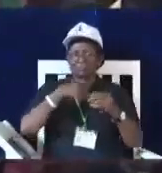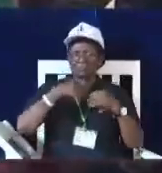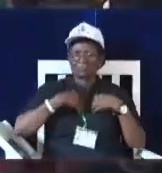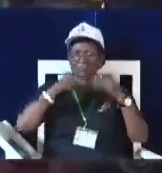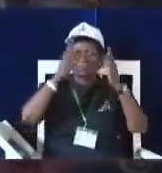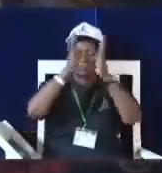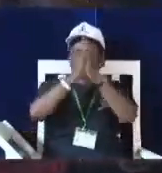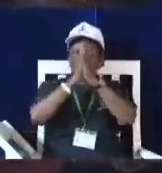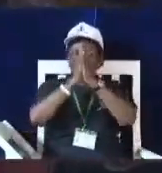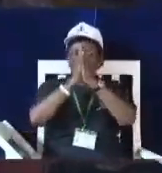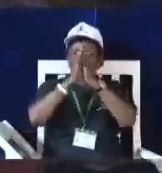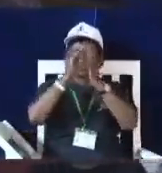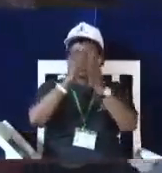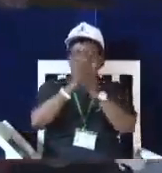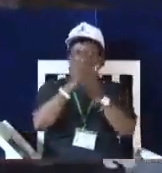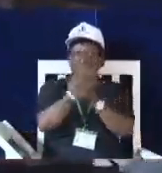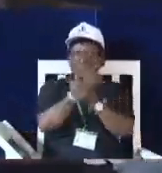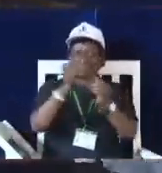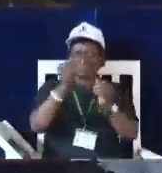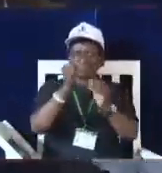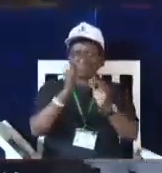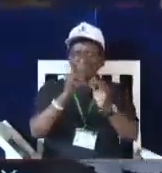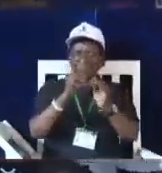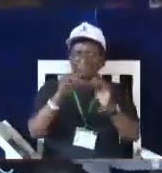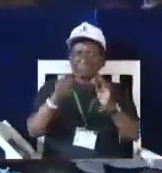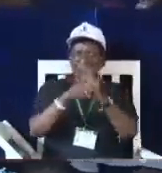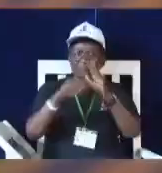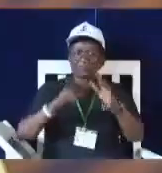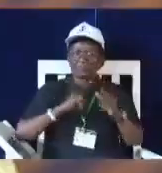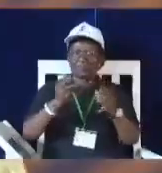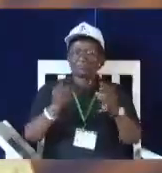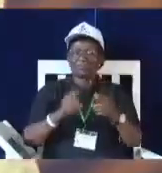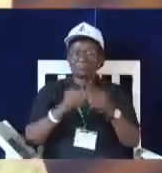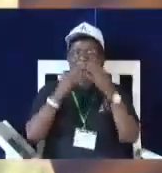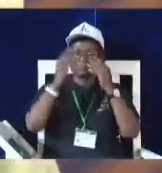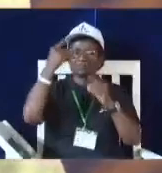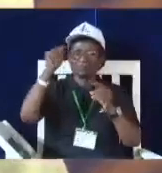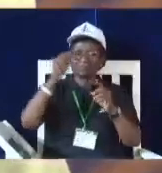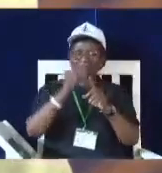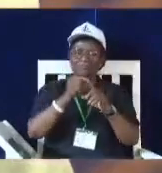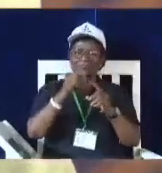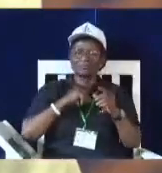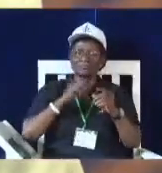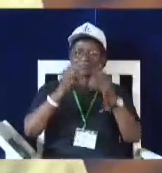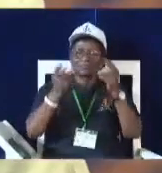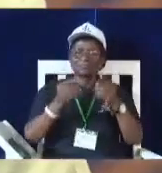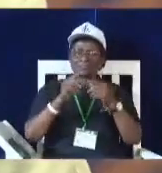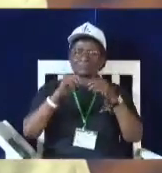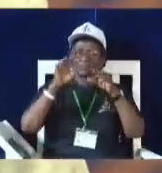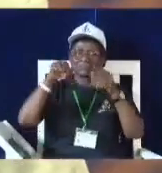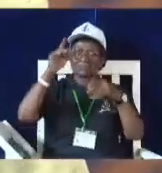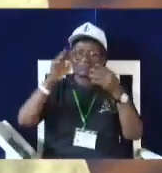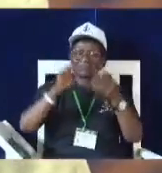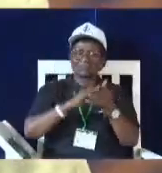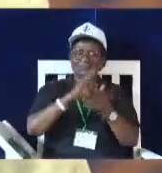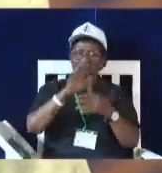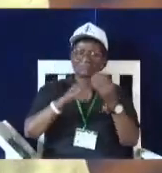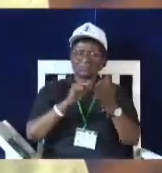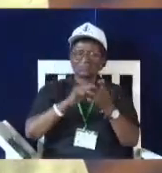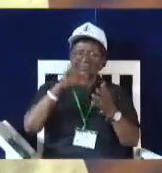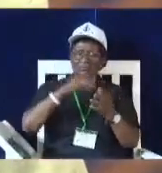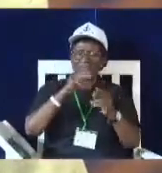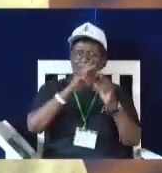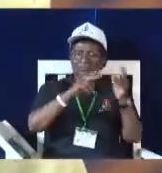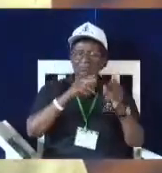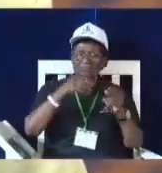Savior, I want to thank you for your word. I want to give you all glory and honor for those who have